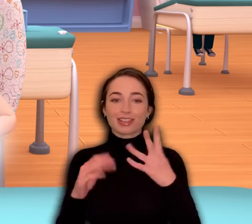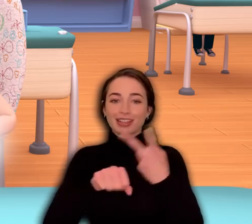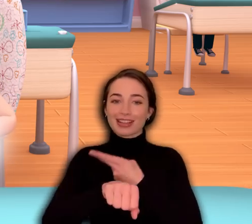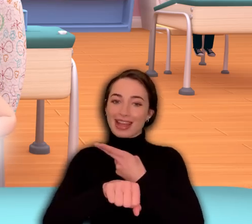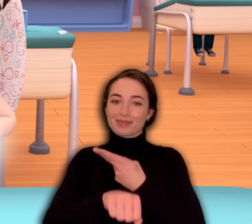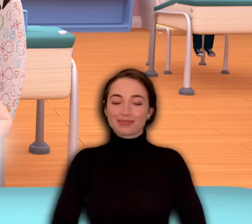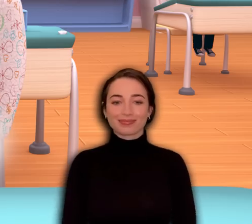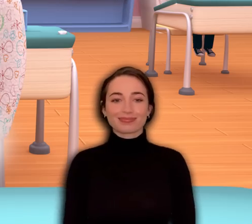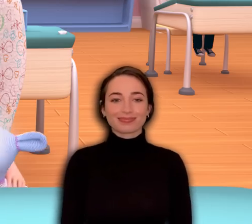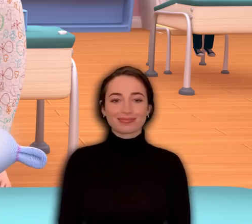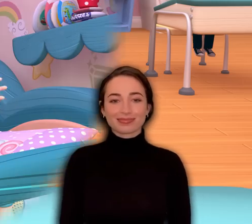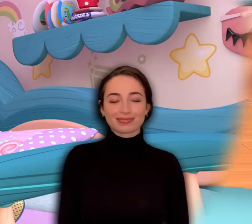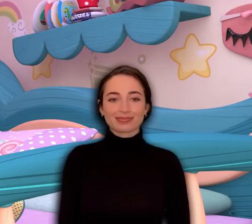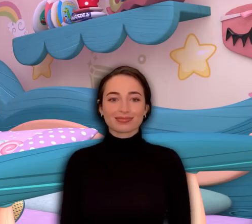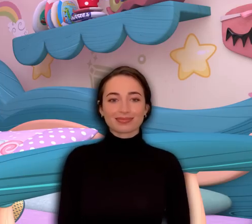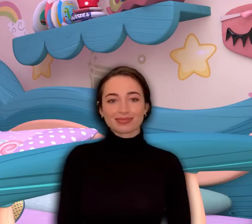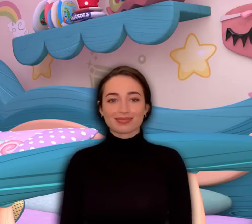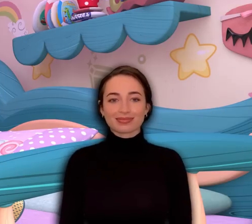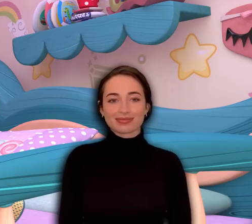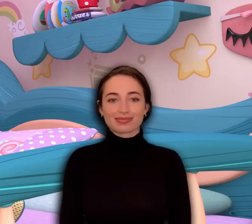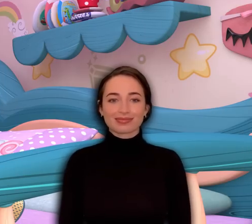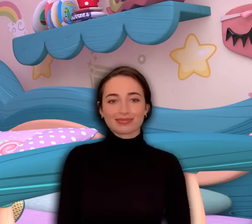Mary had a little lamb